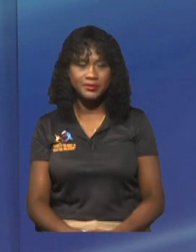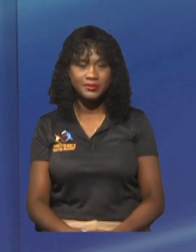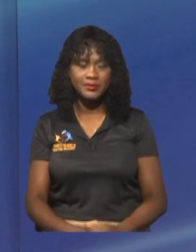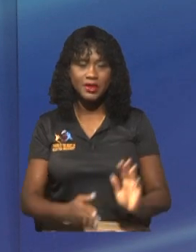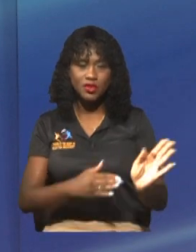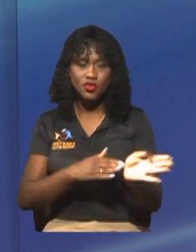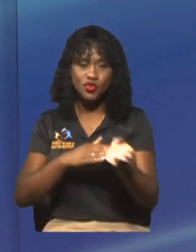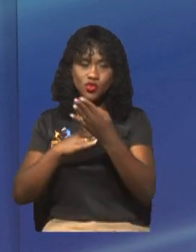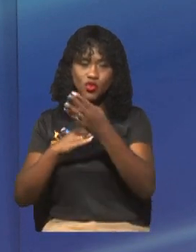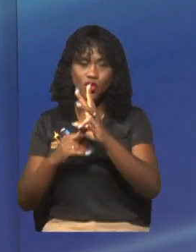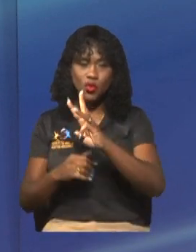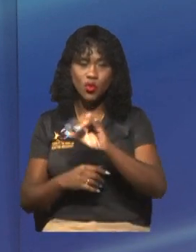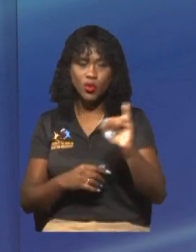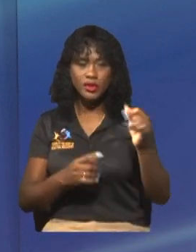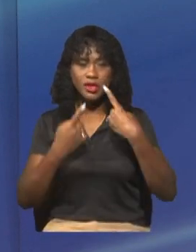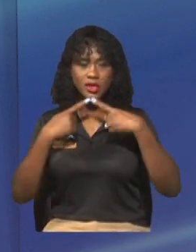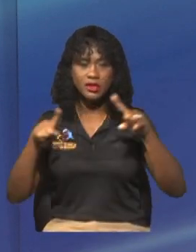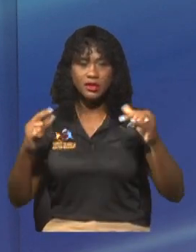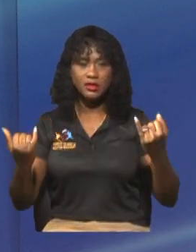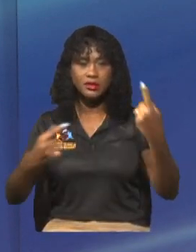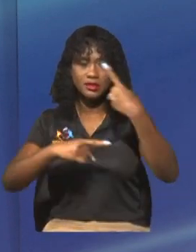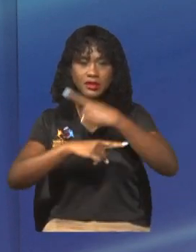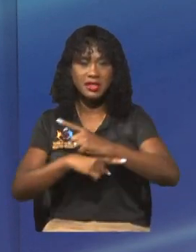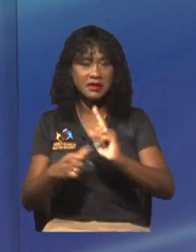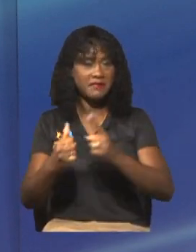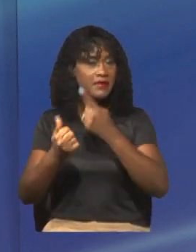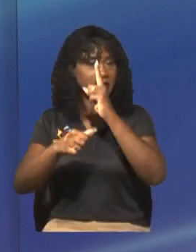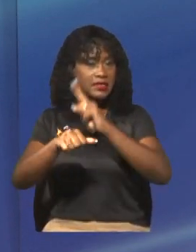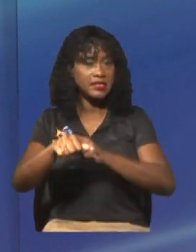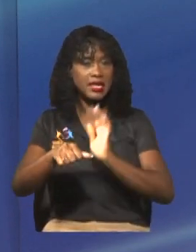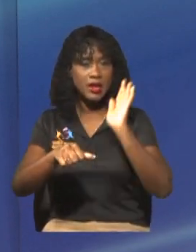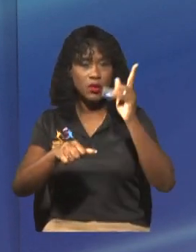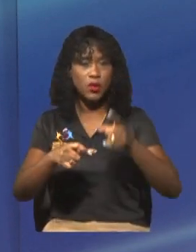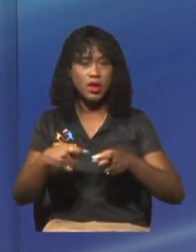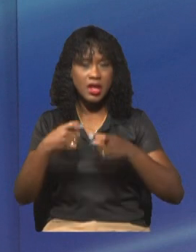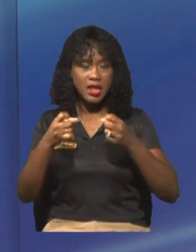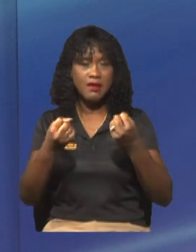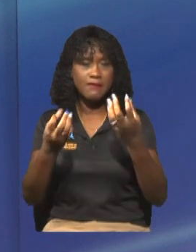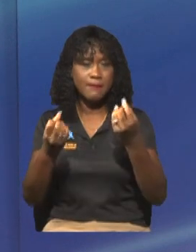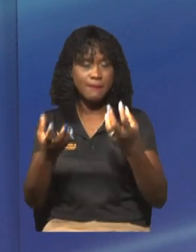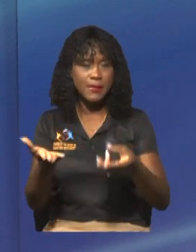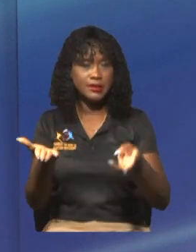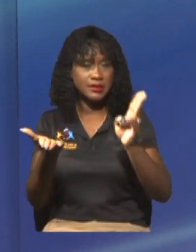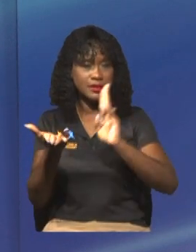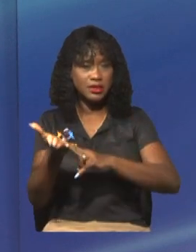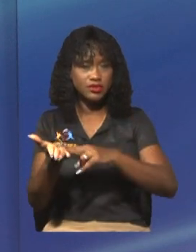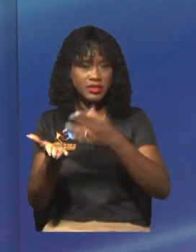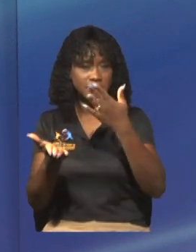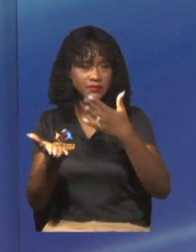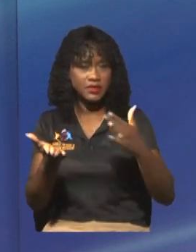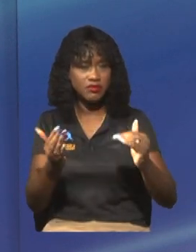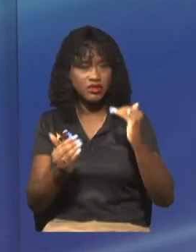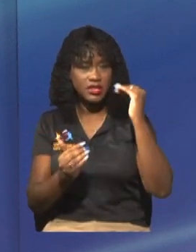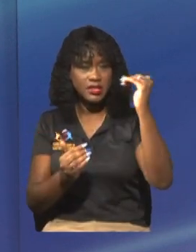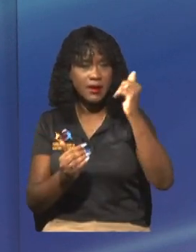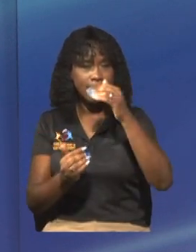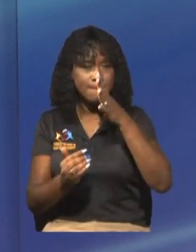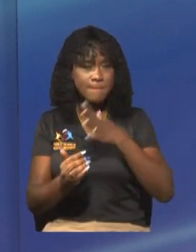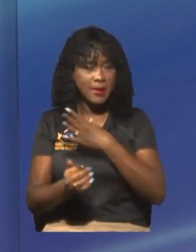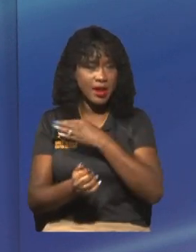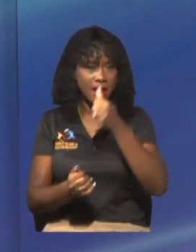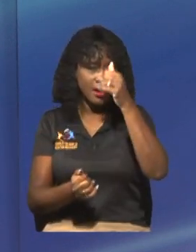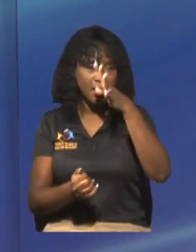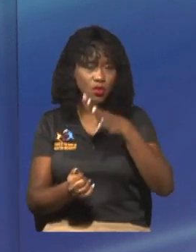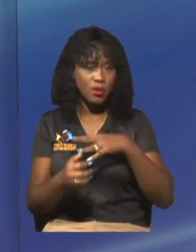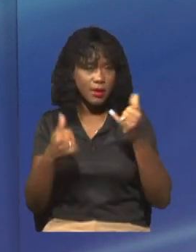Cricket West Indies announced today that for the first time, they will be awarding multi-year contracts for several of its top men's and